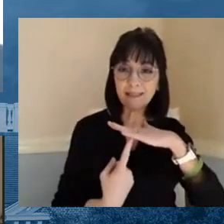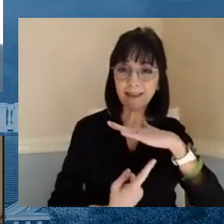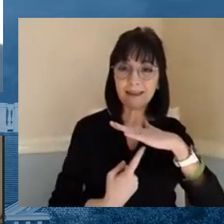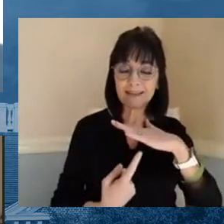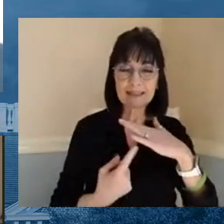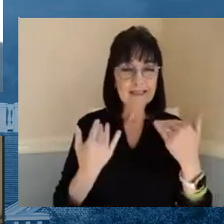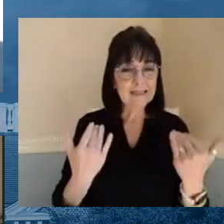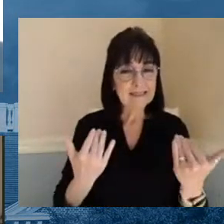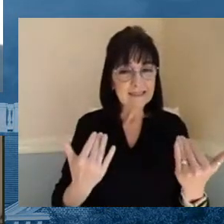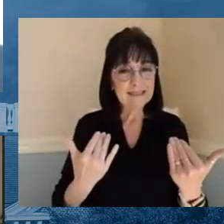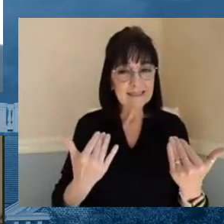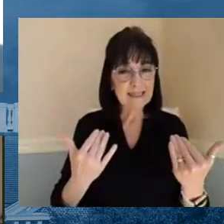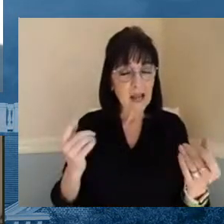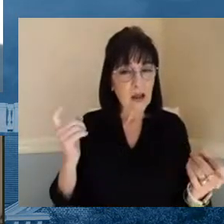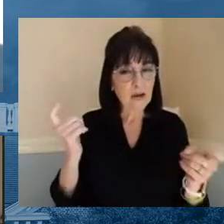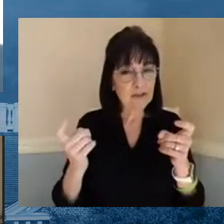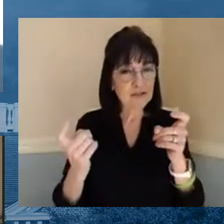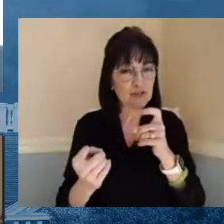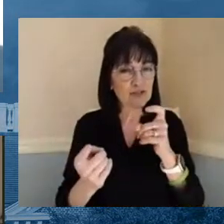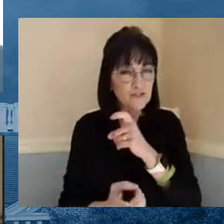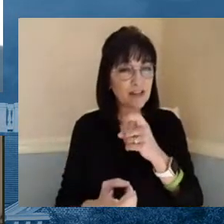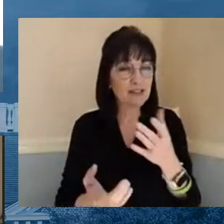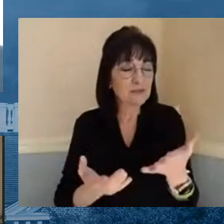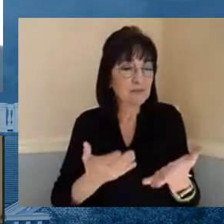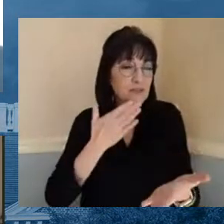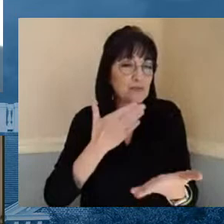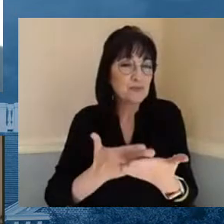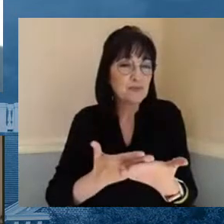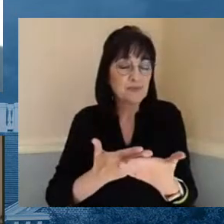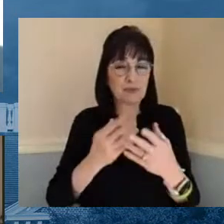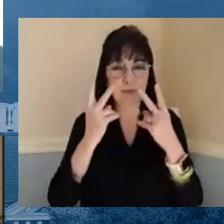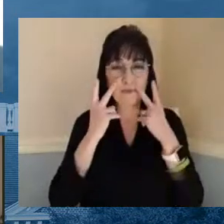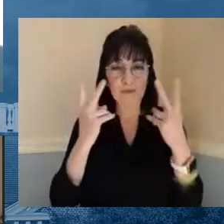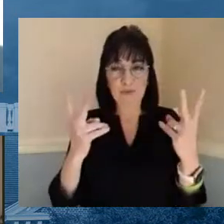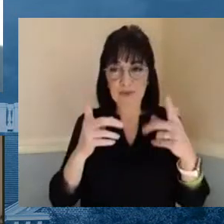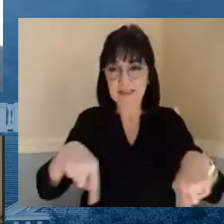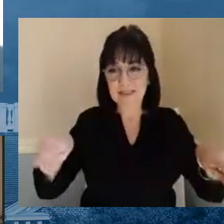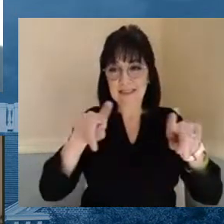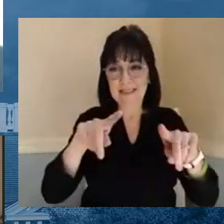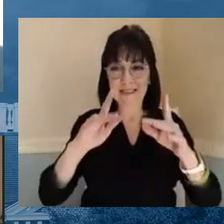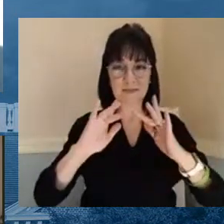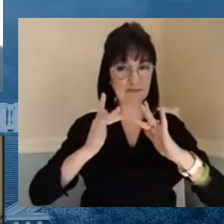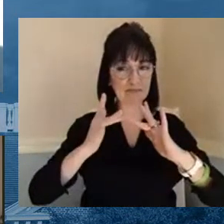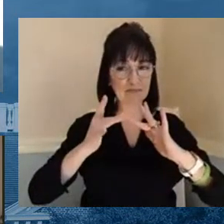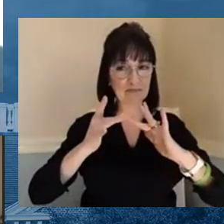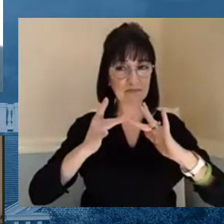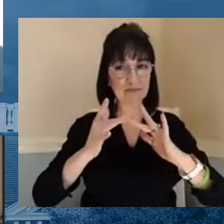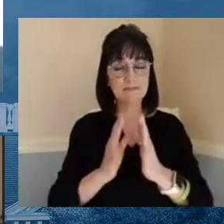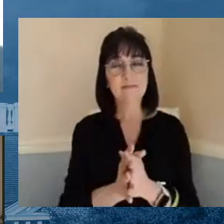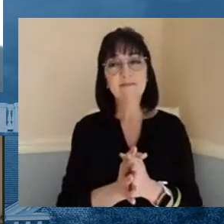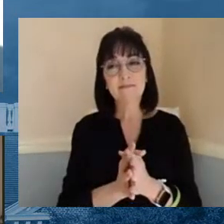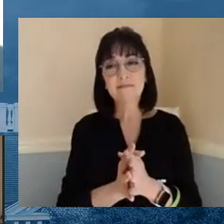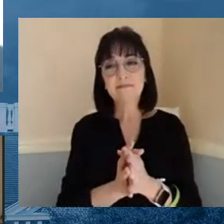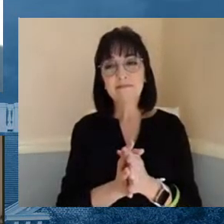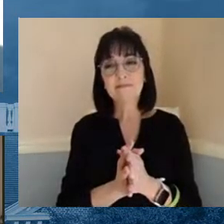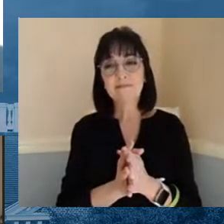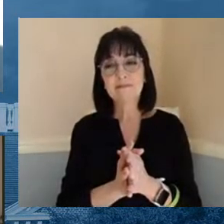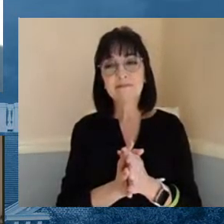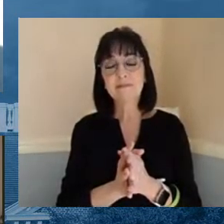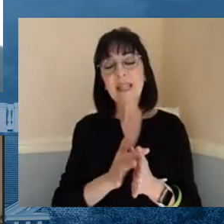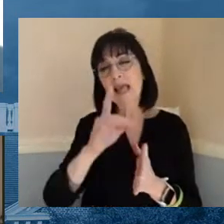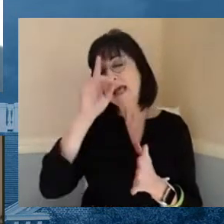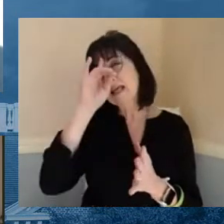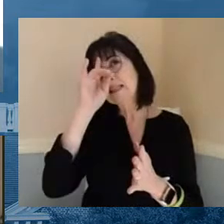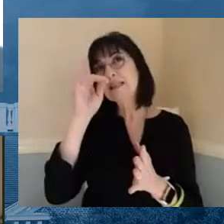slightly changing, but it's nice to see folks via online. I think the big deal about this year, and